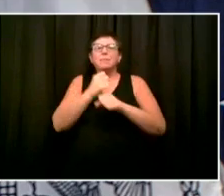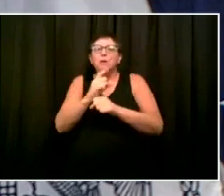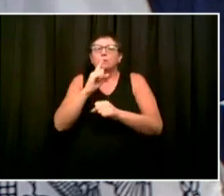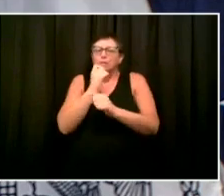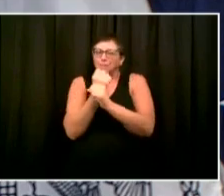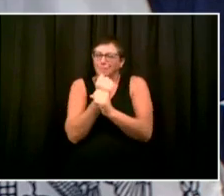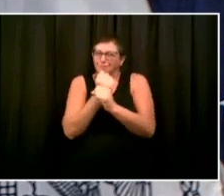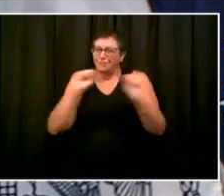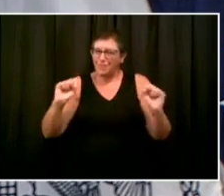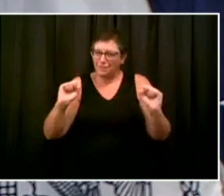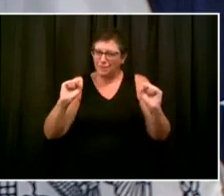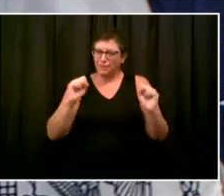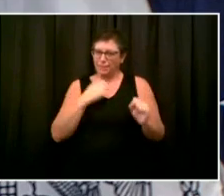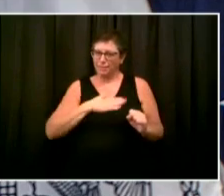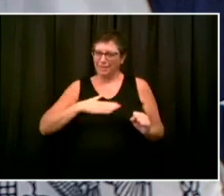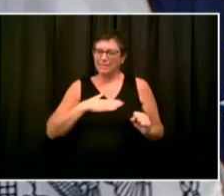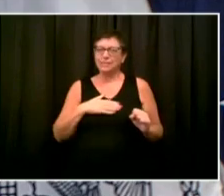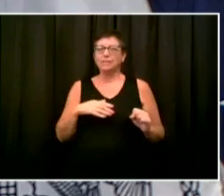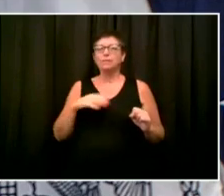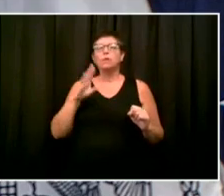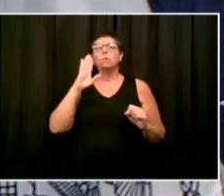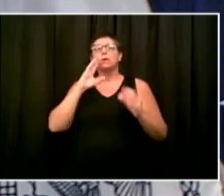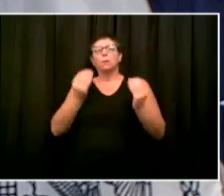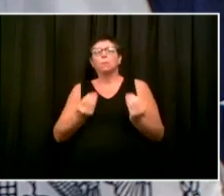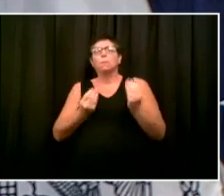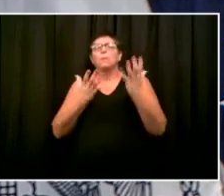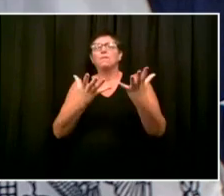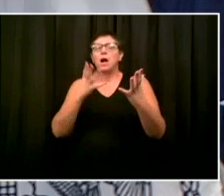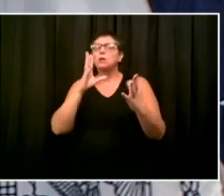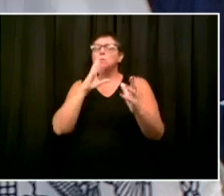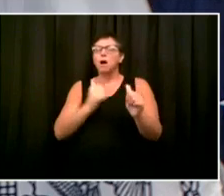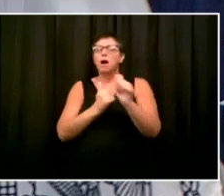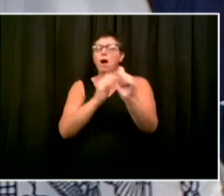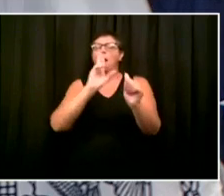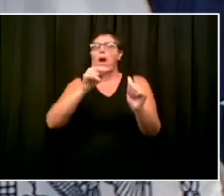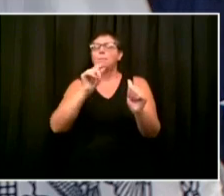we'll get you an update on that in the next few days so you have a sense of how that's going to look.